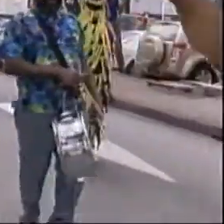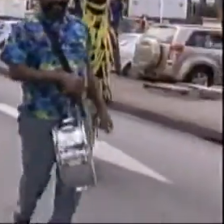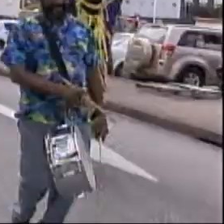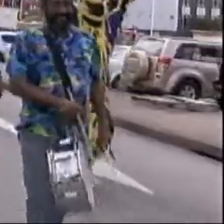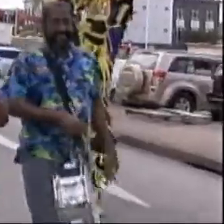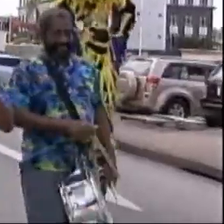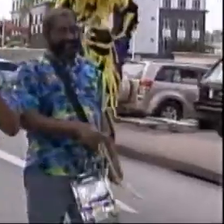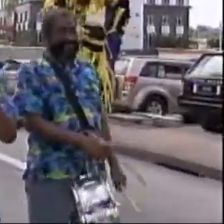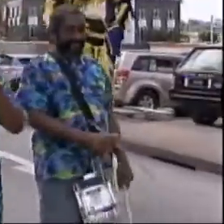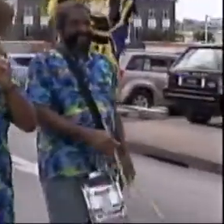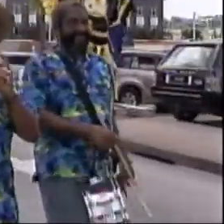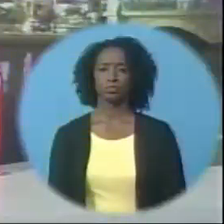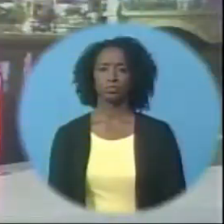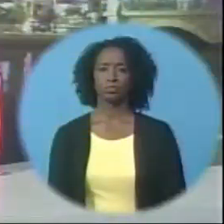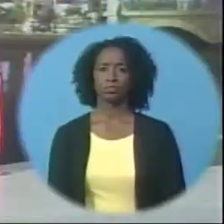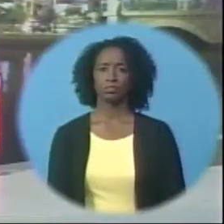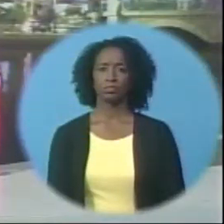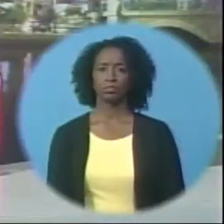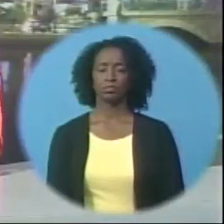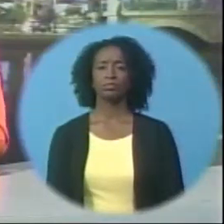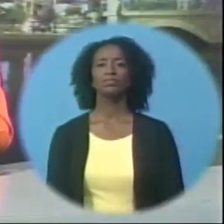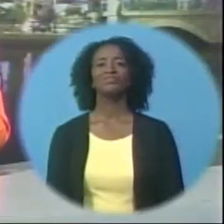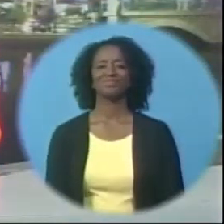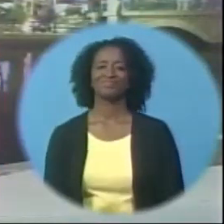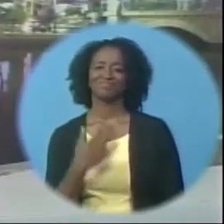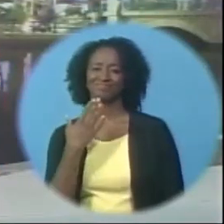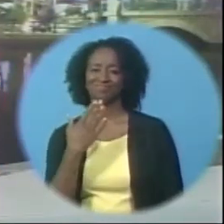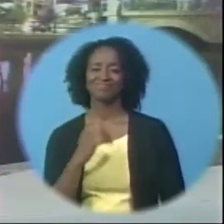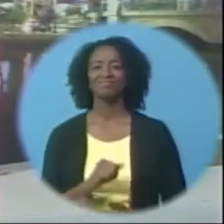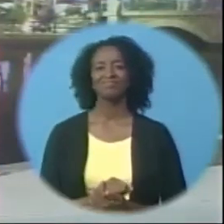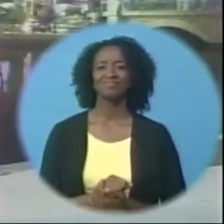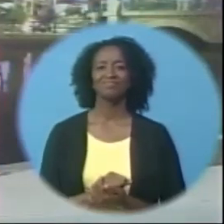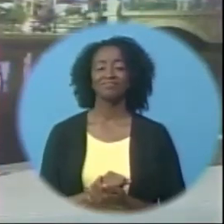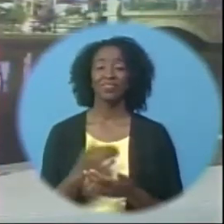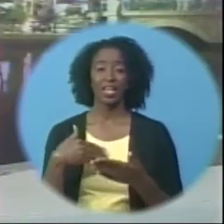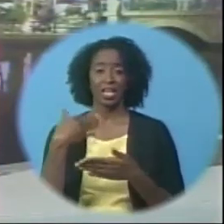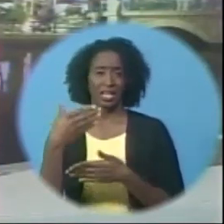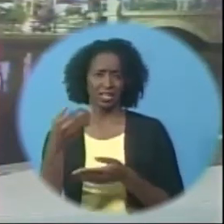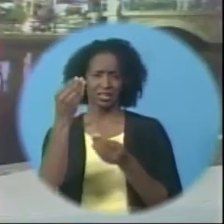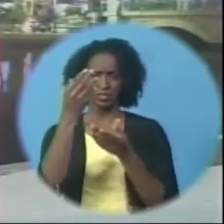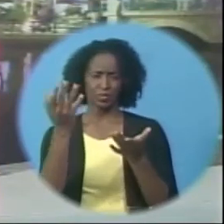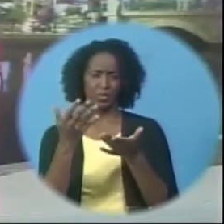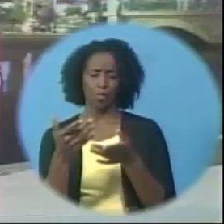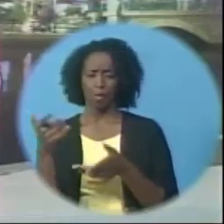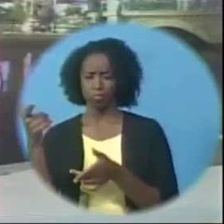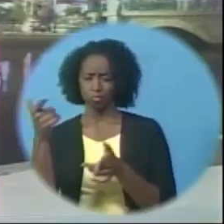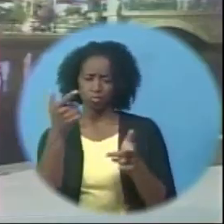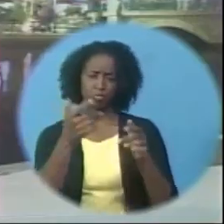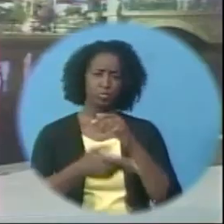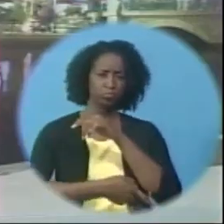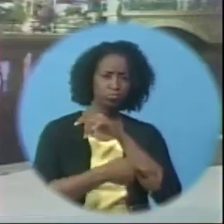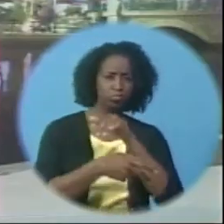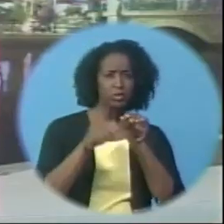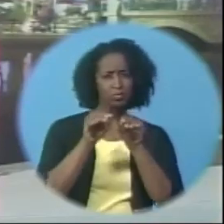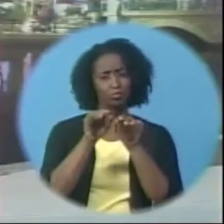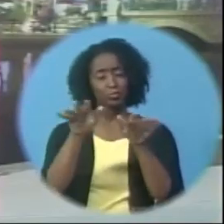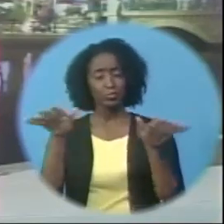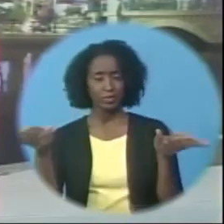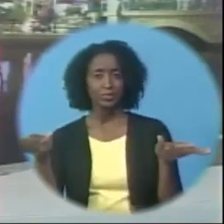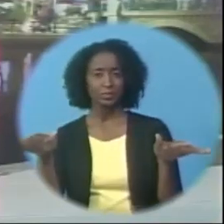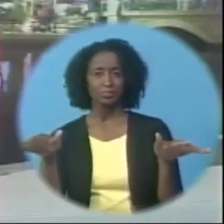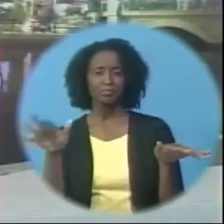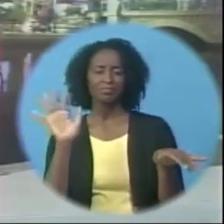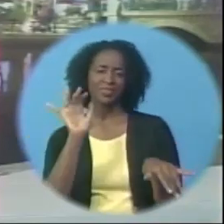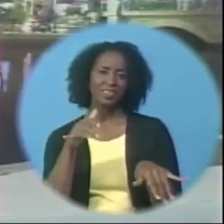St-Just, CBC News. Thanks very much, Kishmar. Well, coming up, a new wave of crime overtaking the region. We'll have